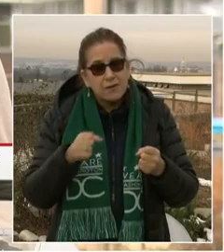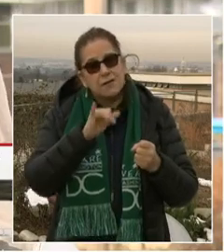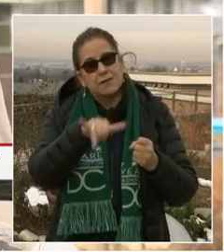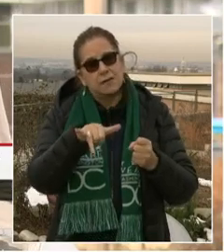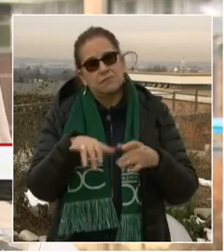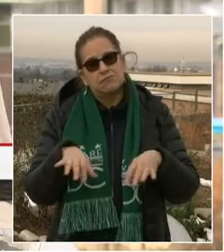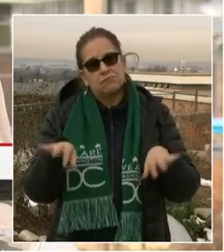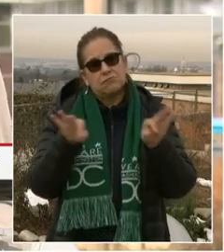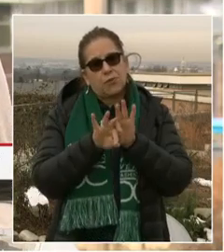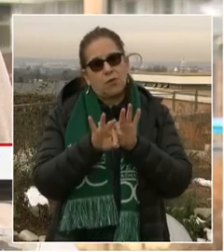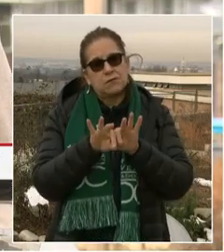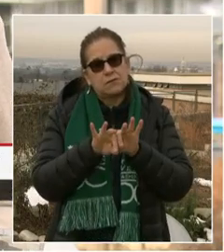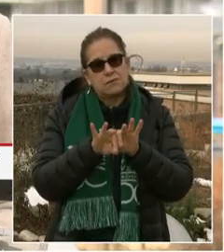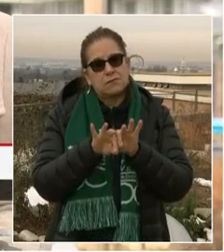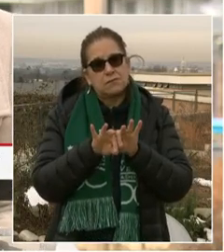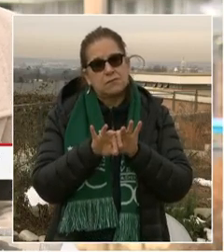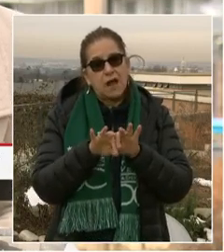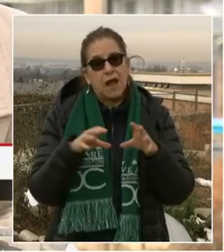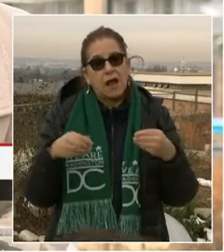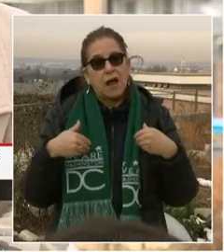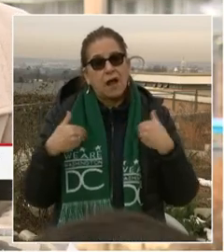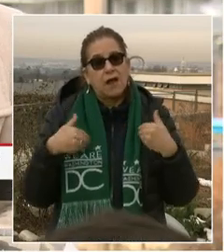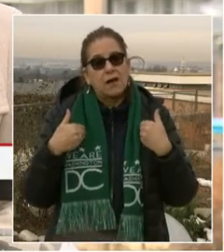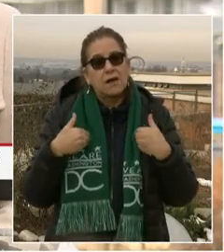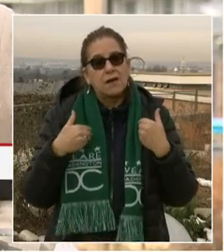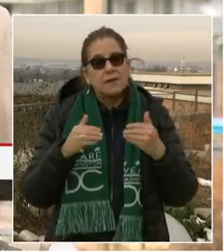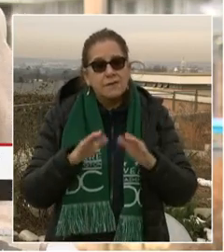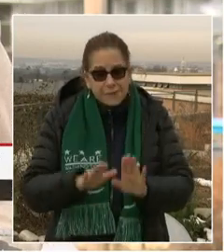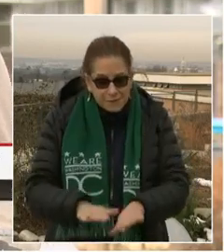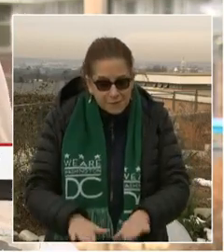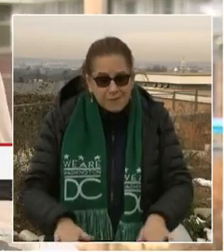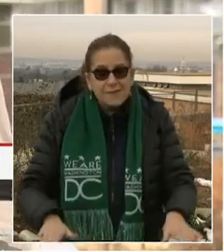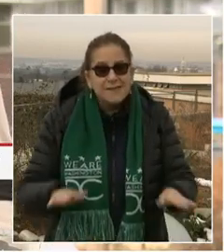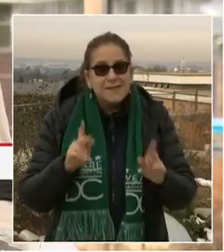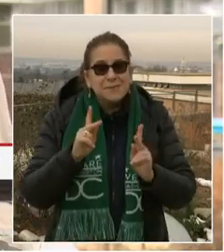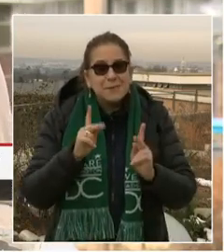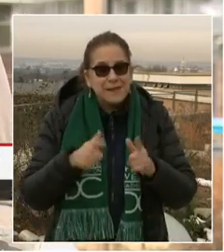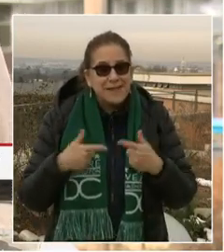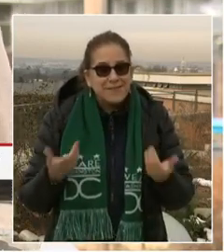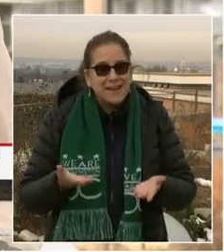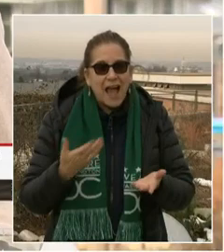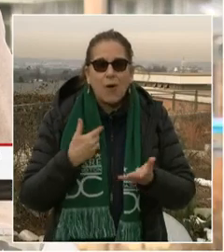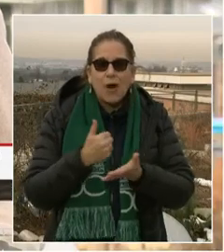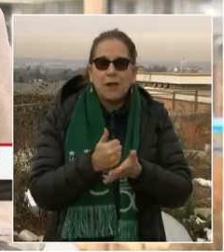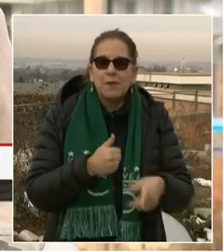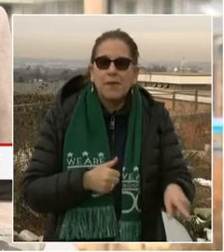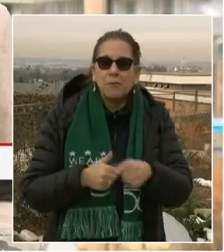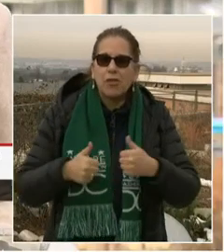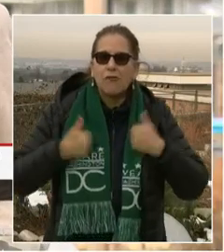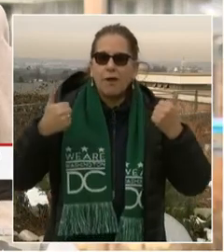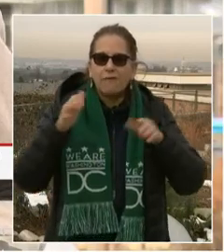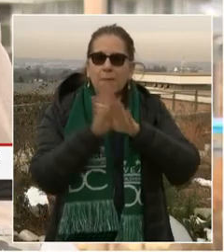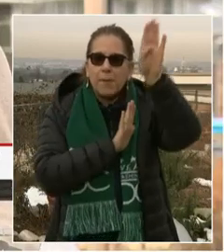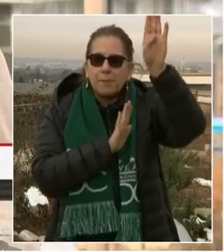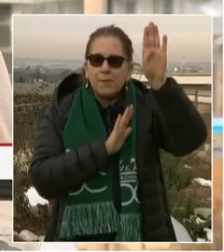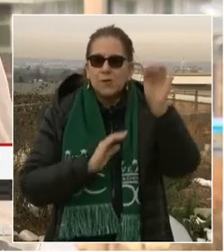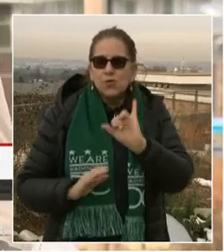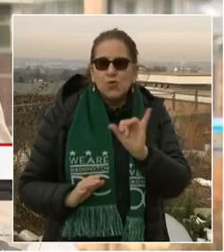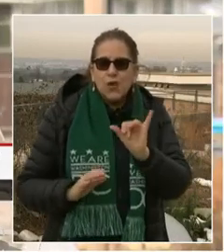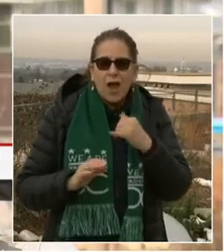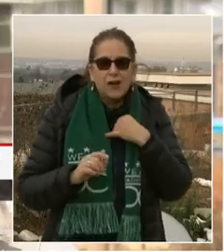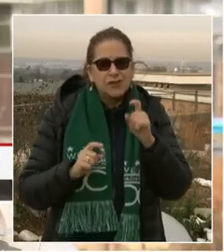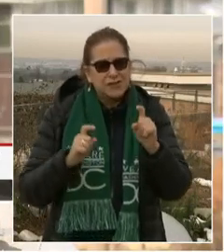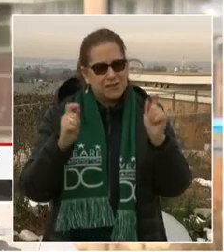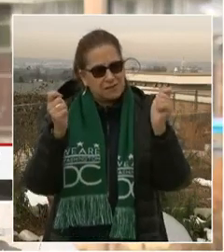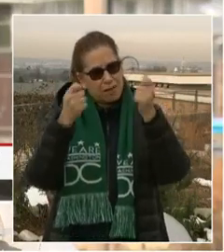our youngest residents to thrive. Those investments are things that we're celebrating, and we're excited to